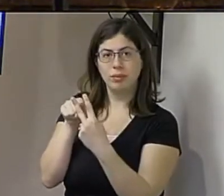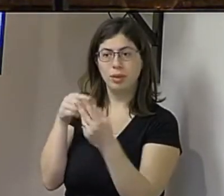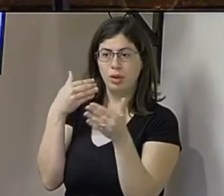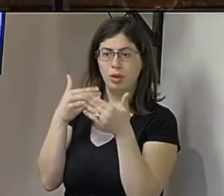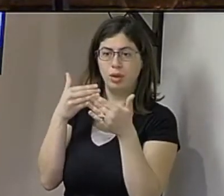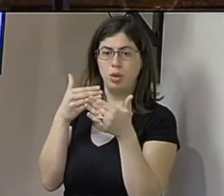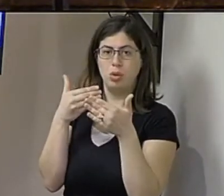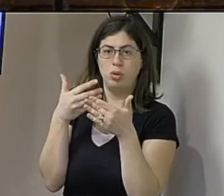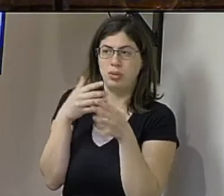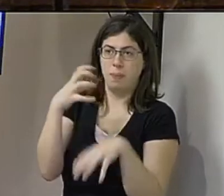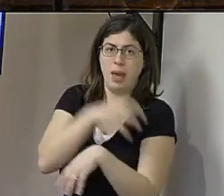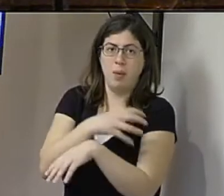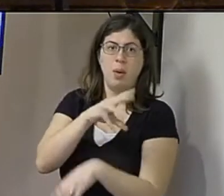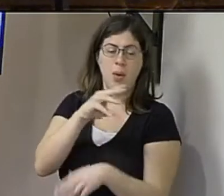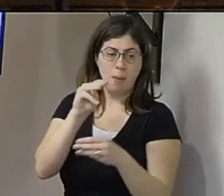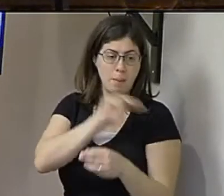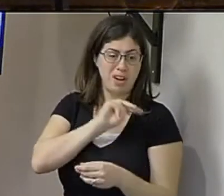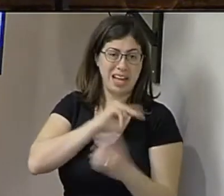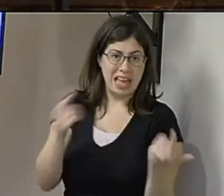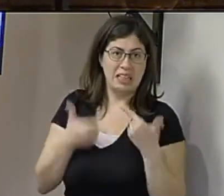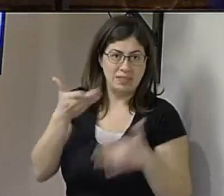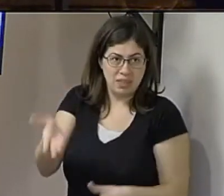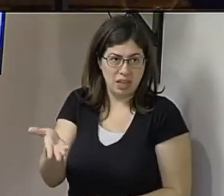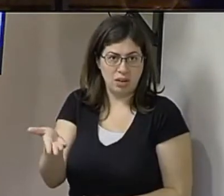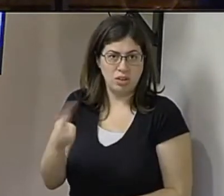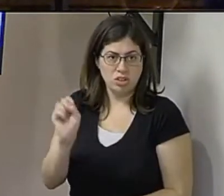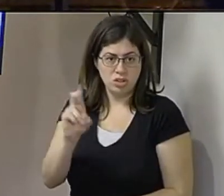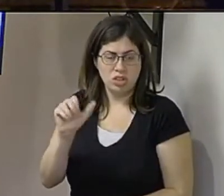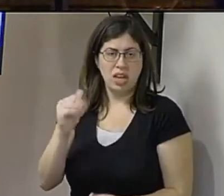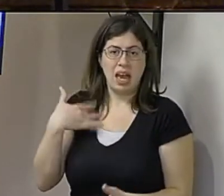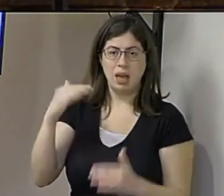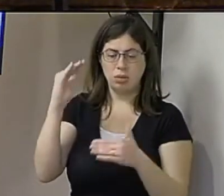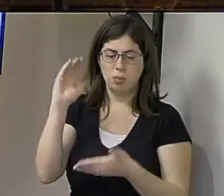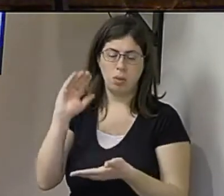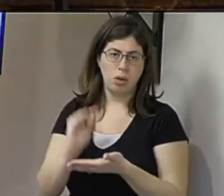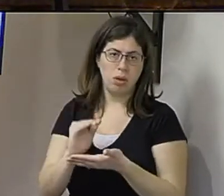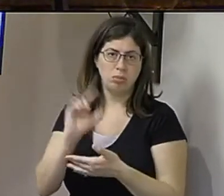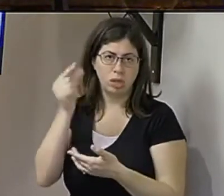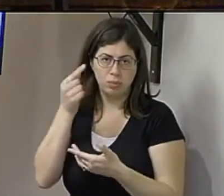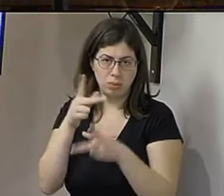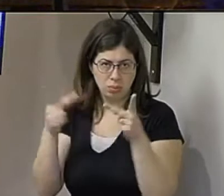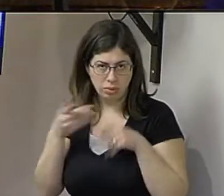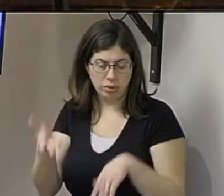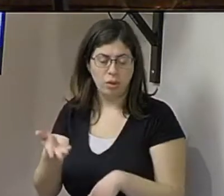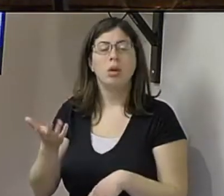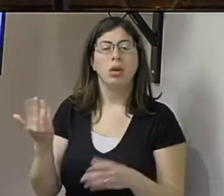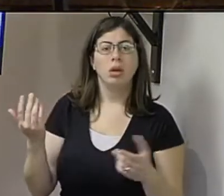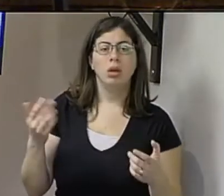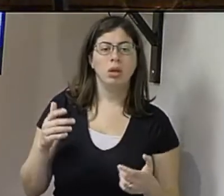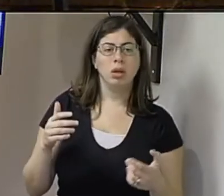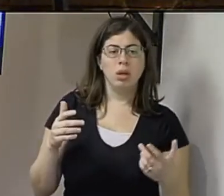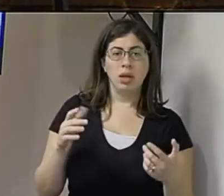to the center of power. Mordecai lives in Susa. We're going to find out that he's got this kind of lower government position originally. And